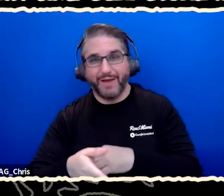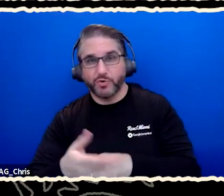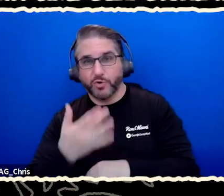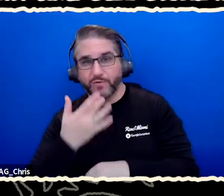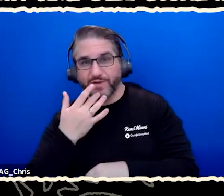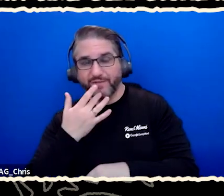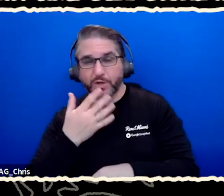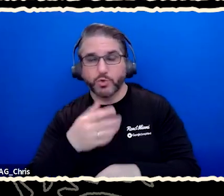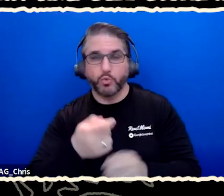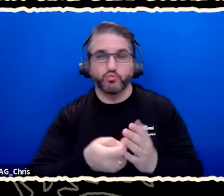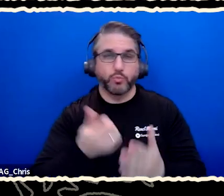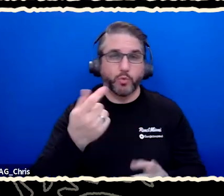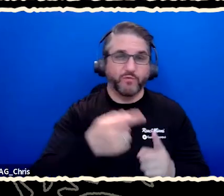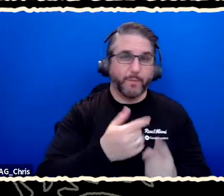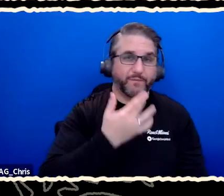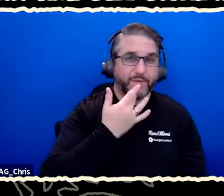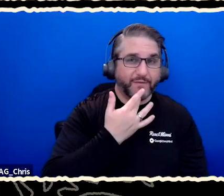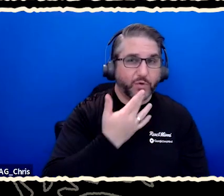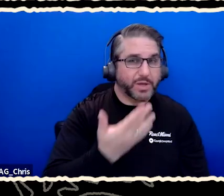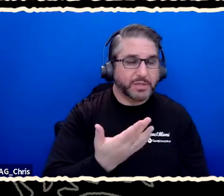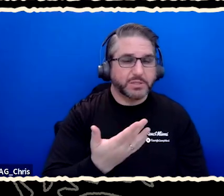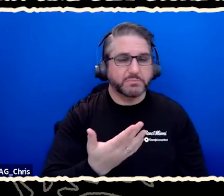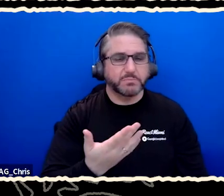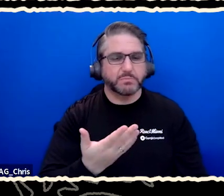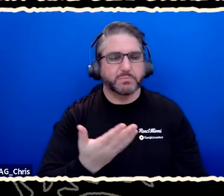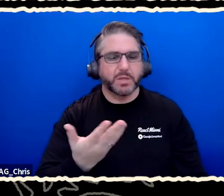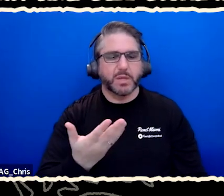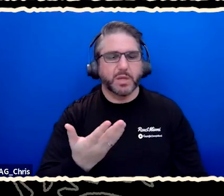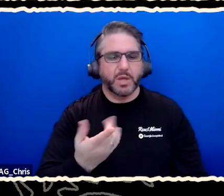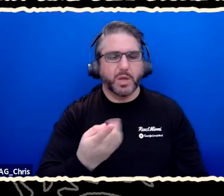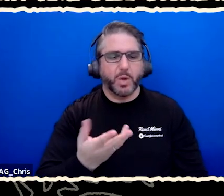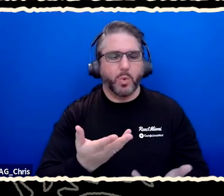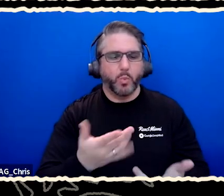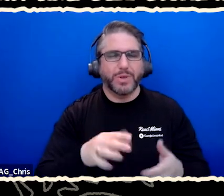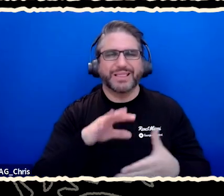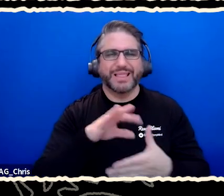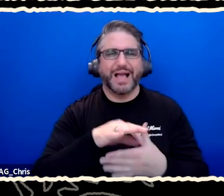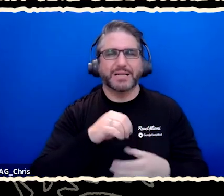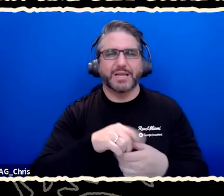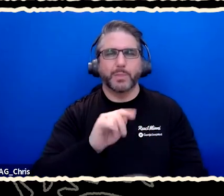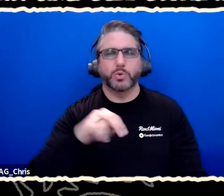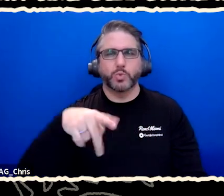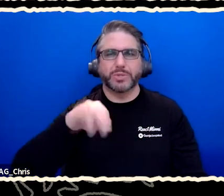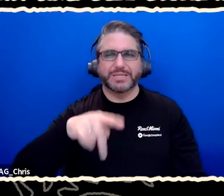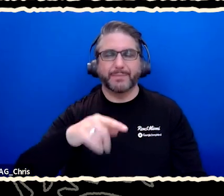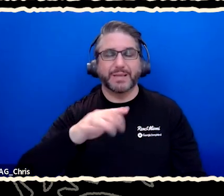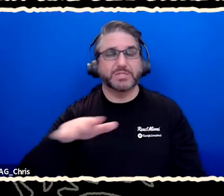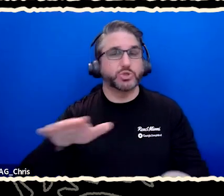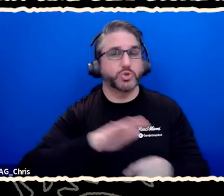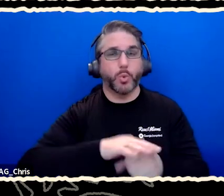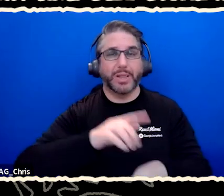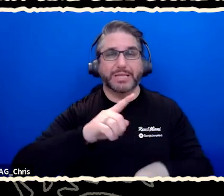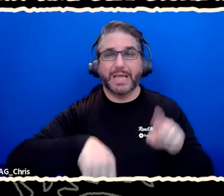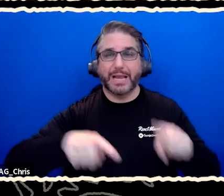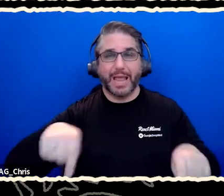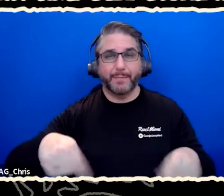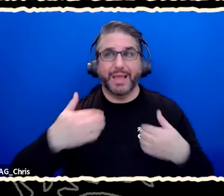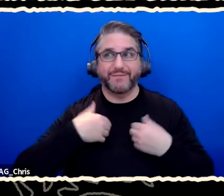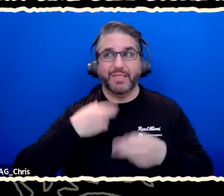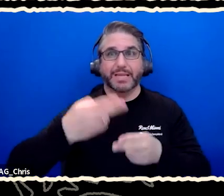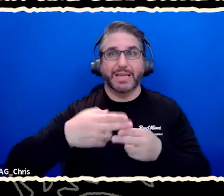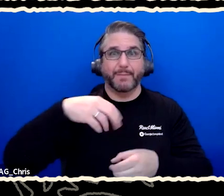favorites? Or what if the content of the tooltip is like entirely dynamic and, for example, have the name of the song in